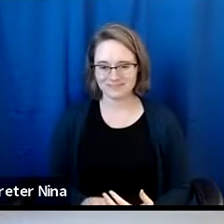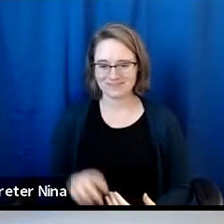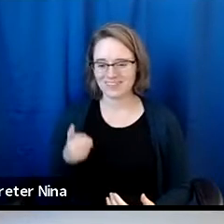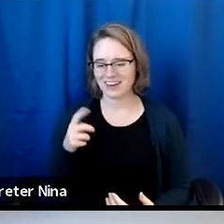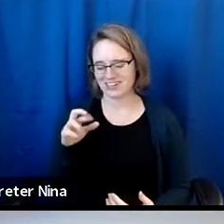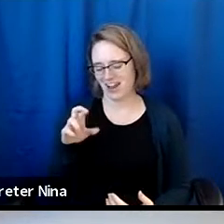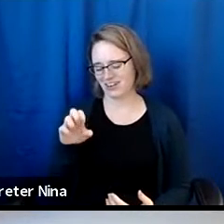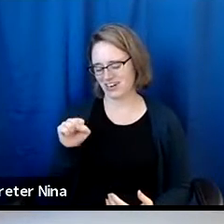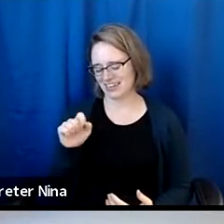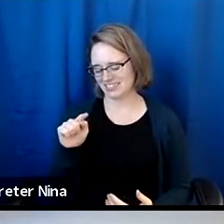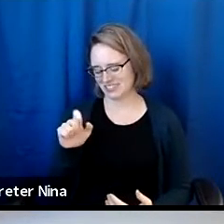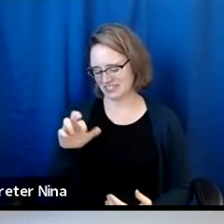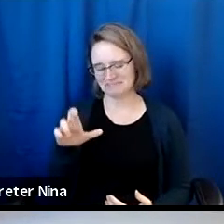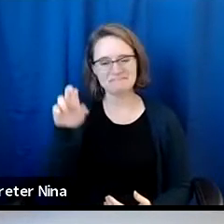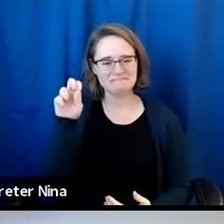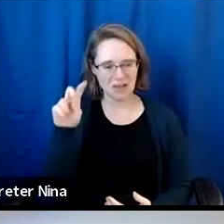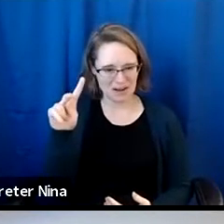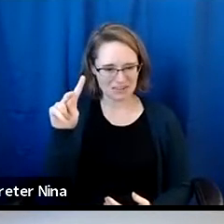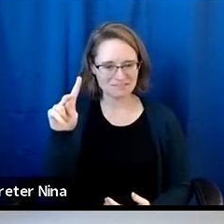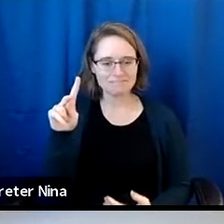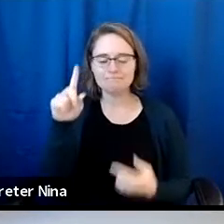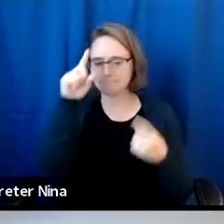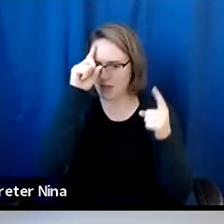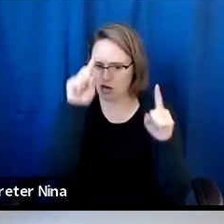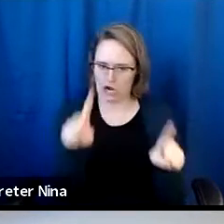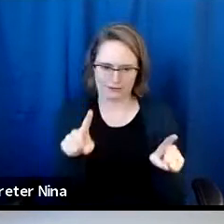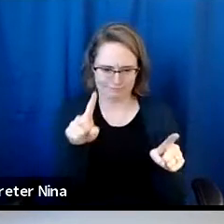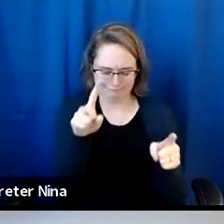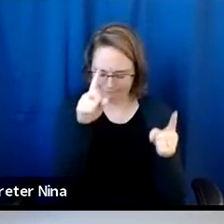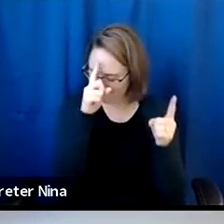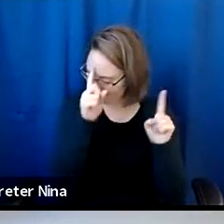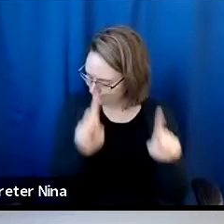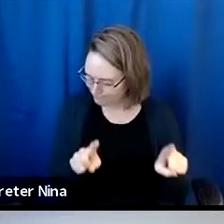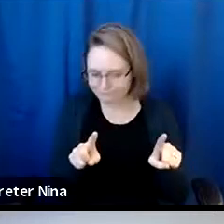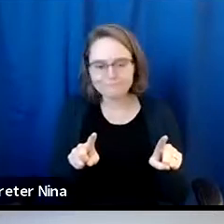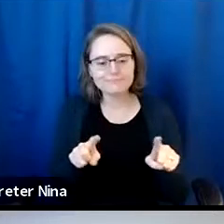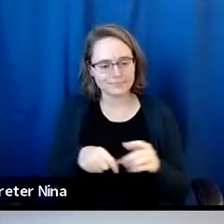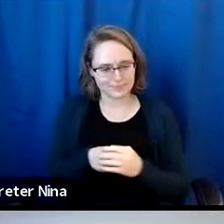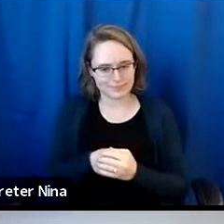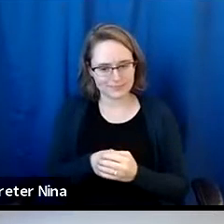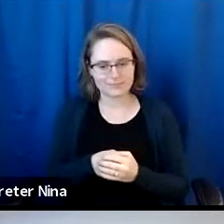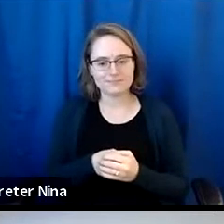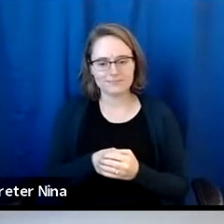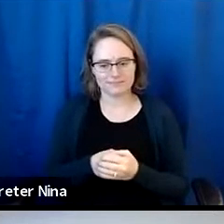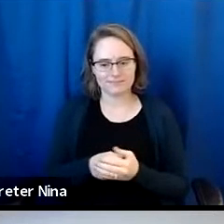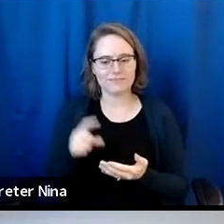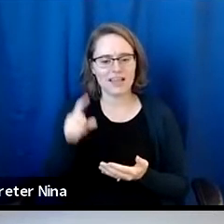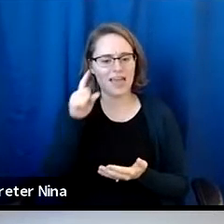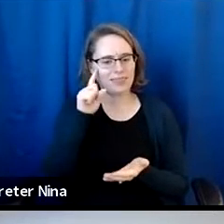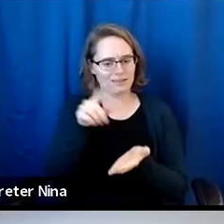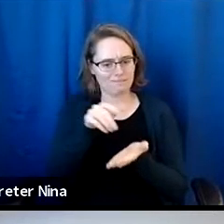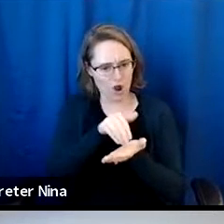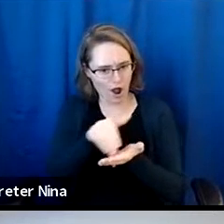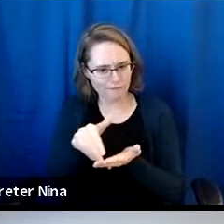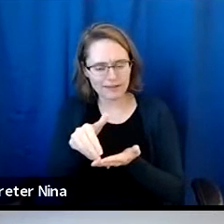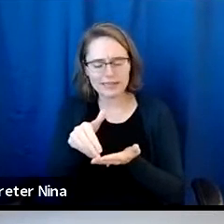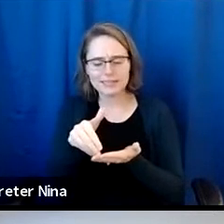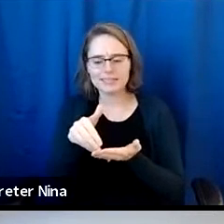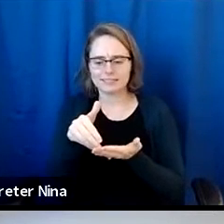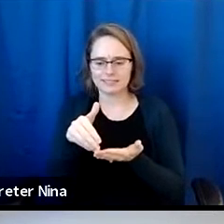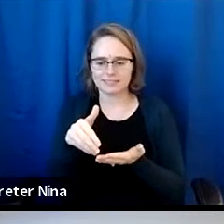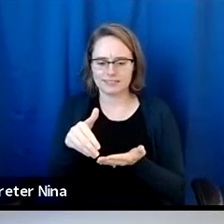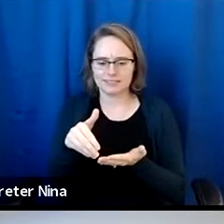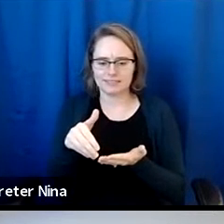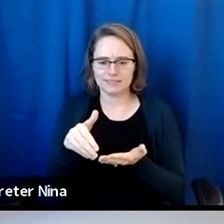Okay, so I agree wholeheartedly with everything that Sharon said, because I think so often as